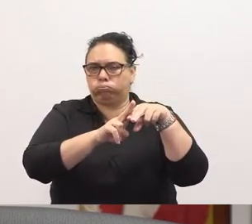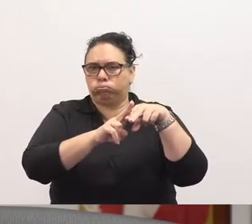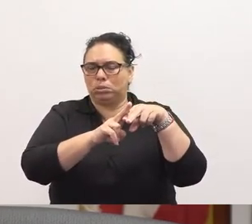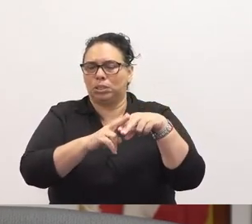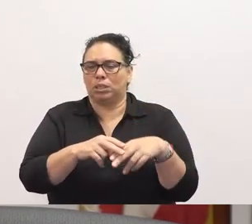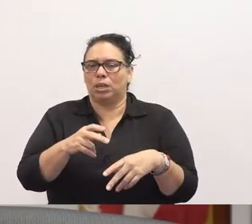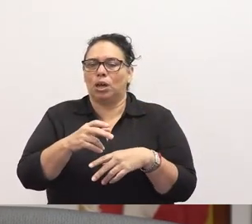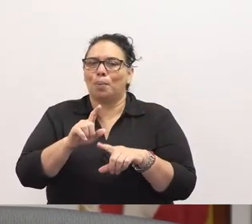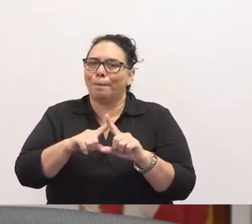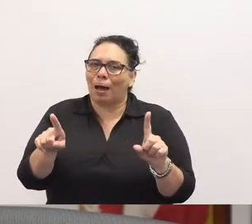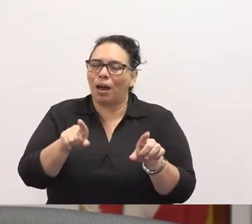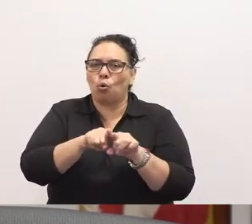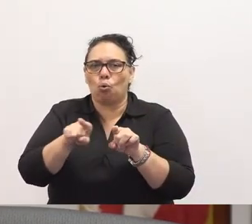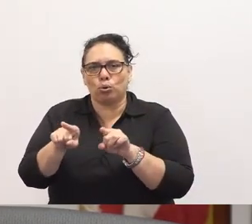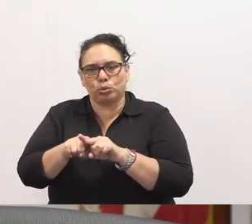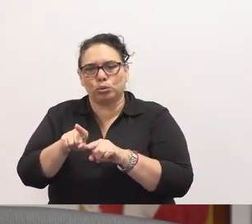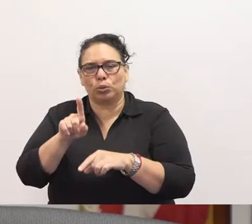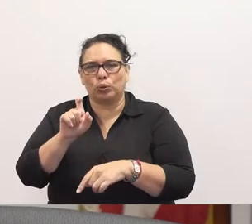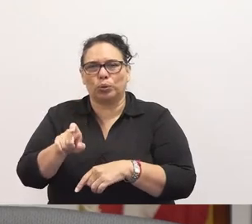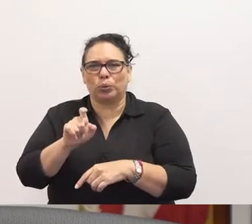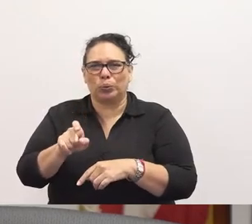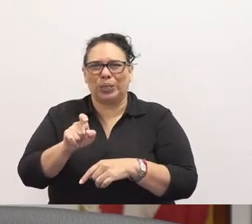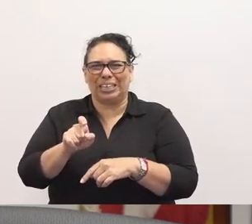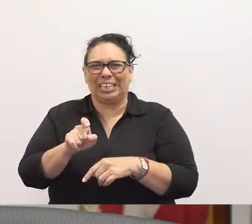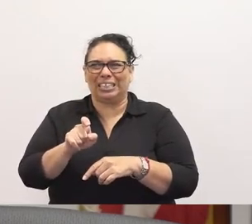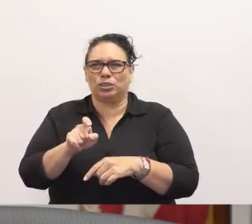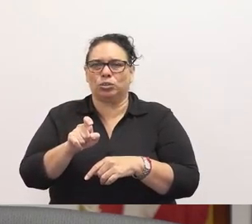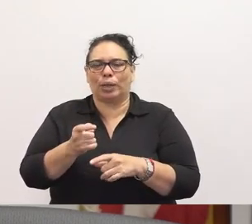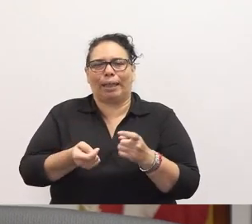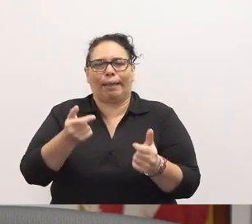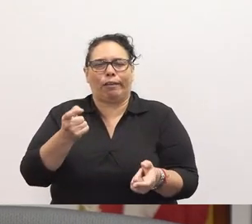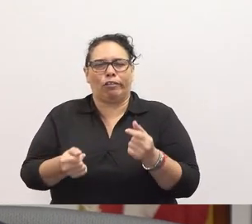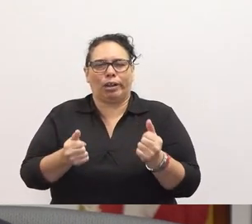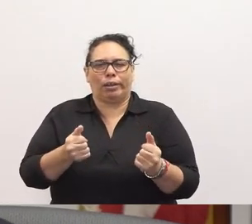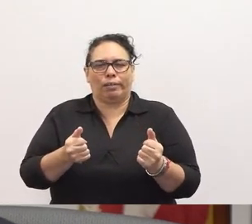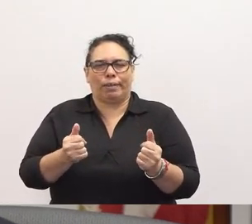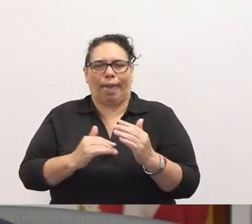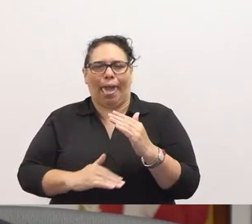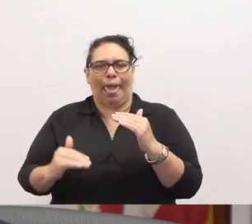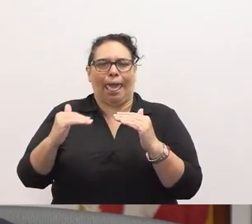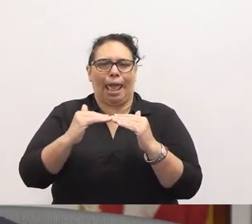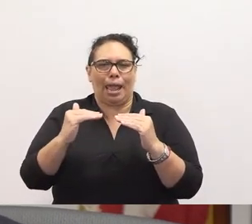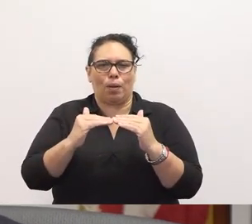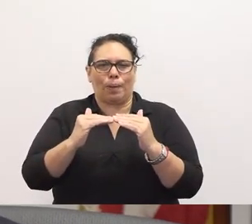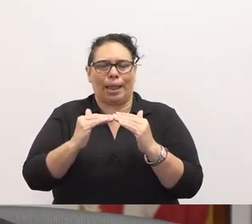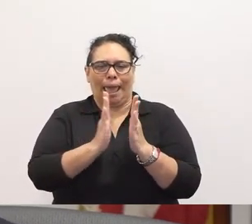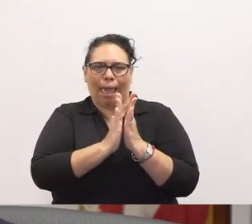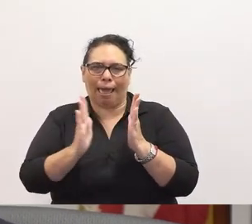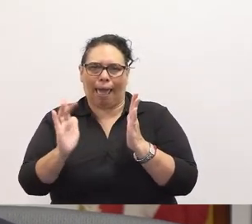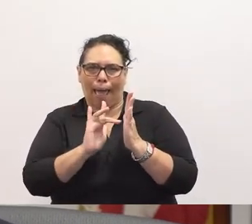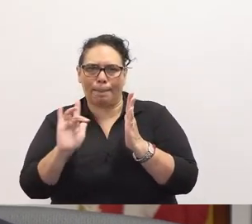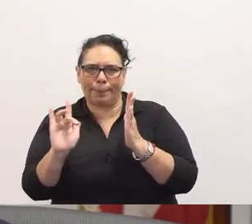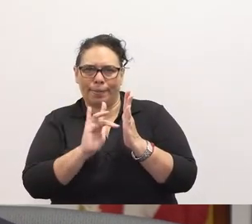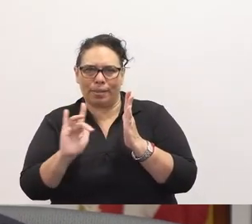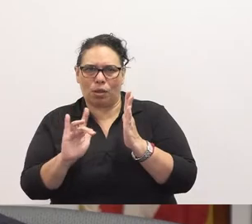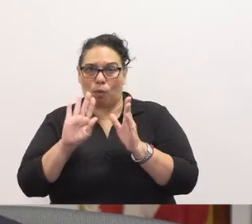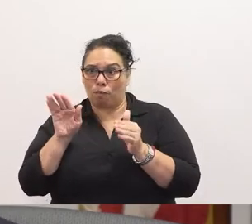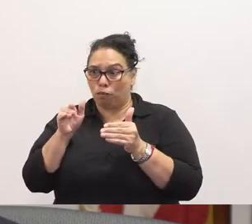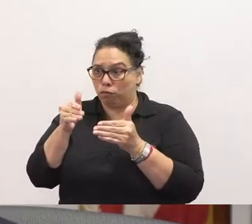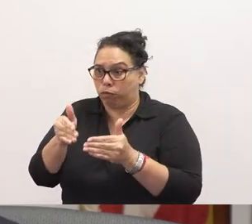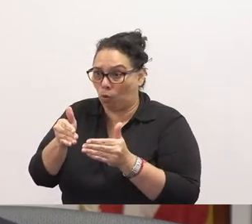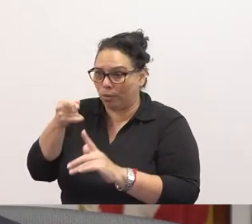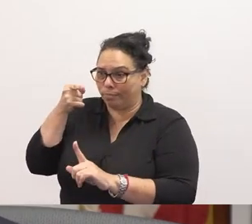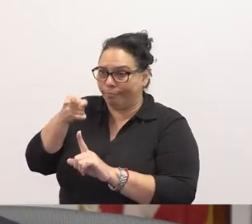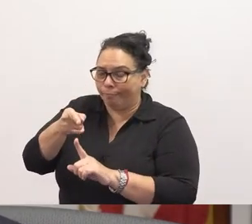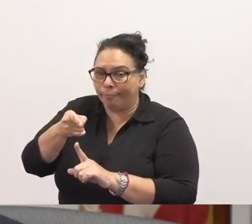gains. But we also need to eliminate equity gaps while we're doing, right? And we need to focus on those populations of students. In this